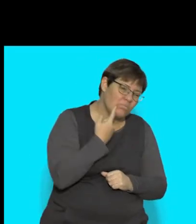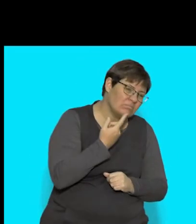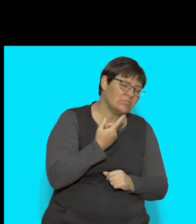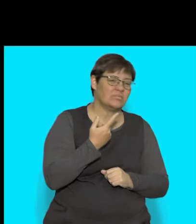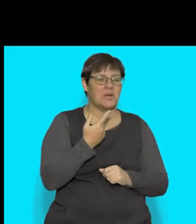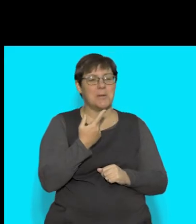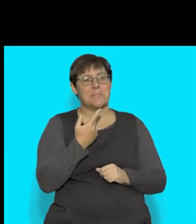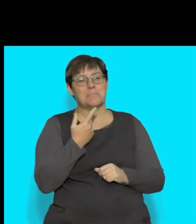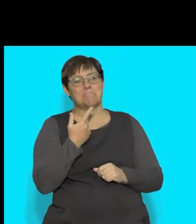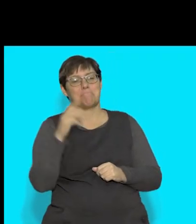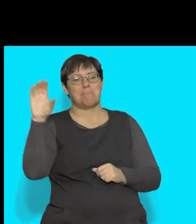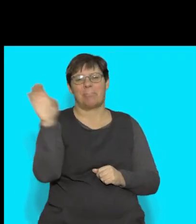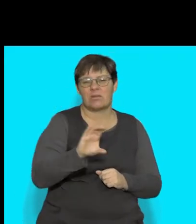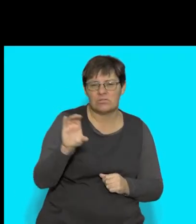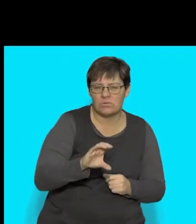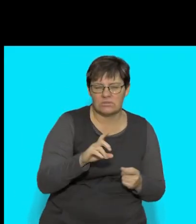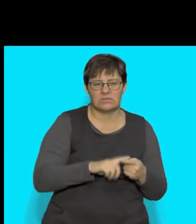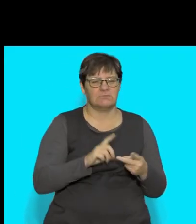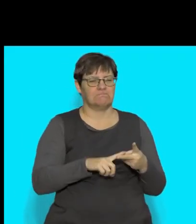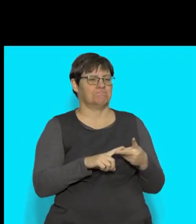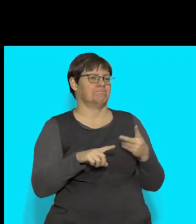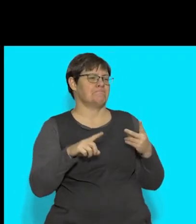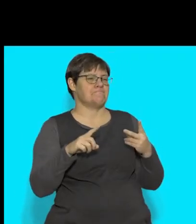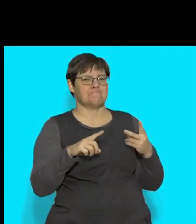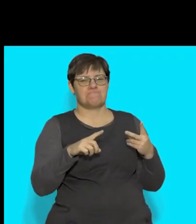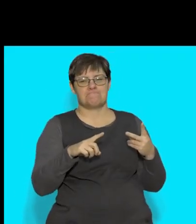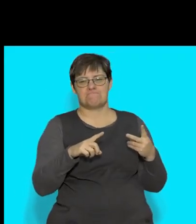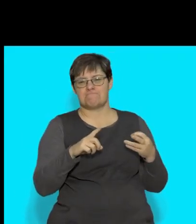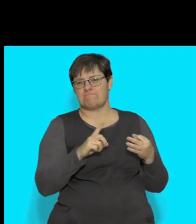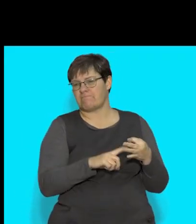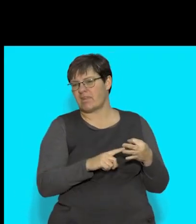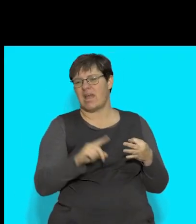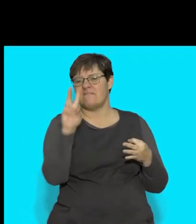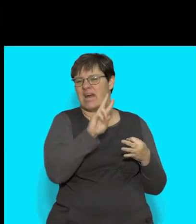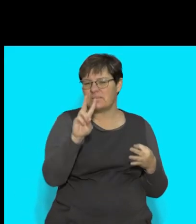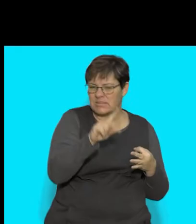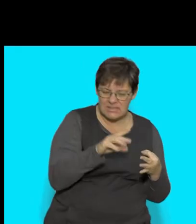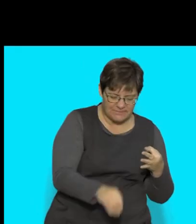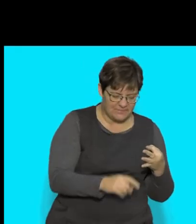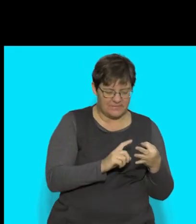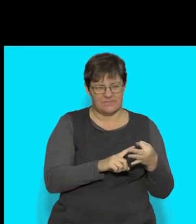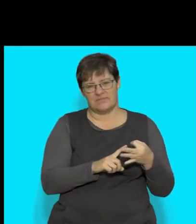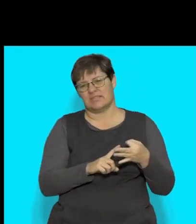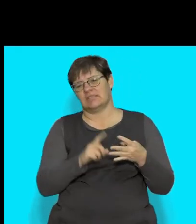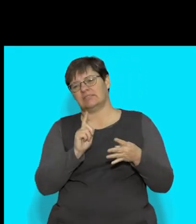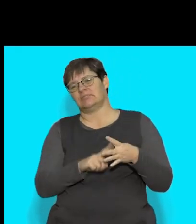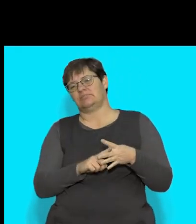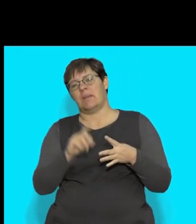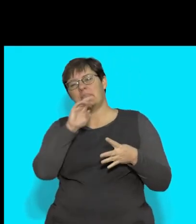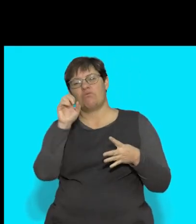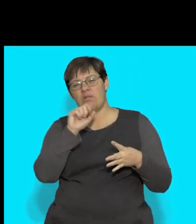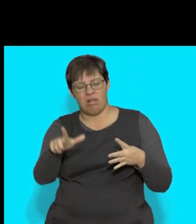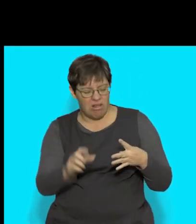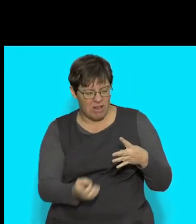right? There were some vitamins, there were some minerals, all of those. I'm going to put it over here.